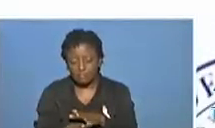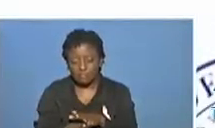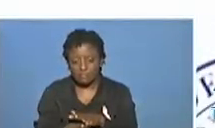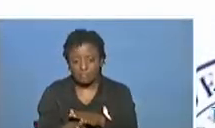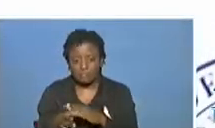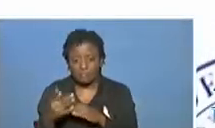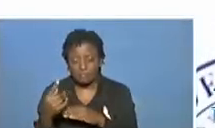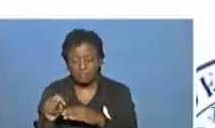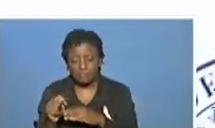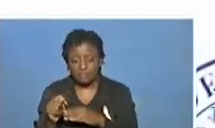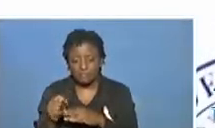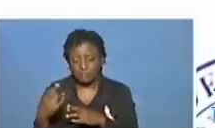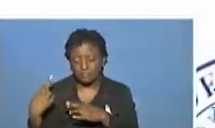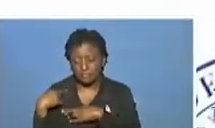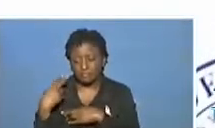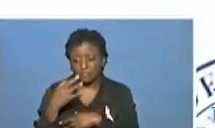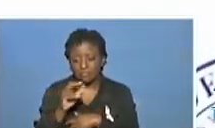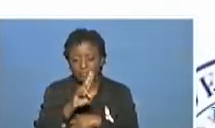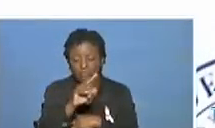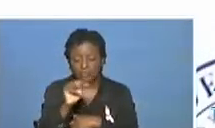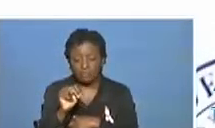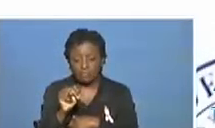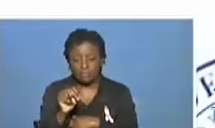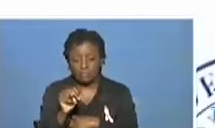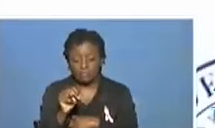United Nations, the Bahamas government committed